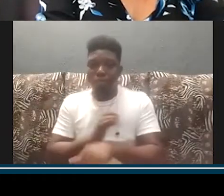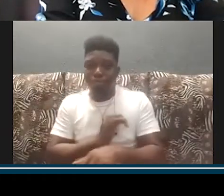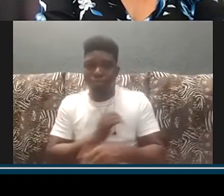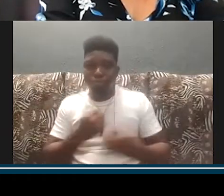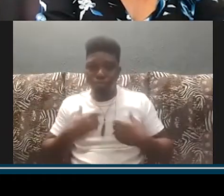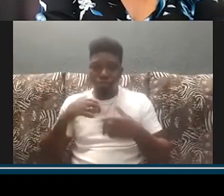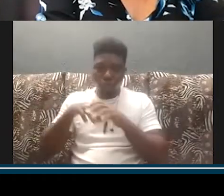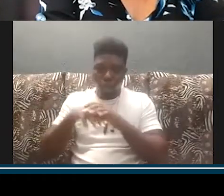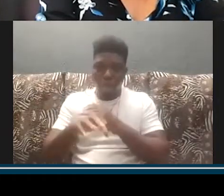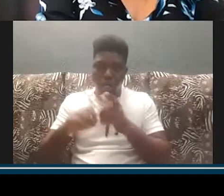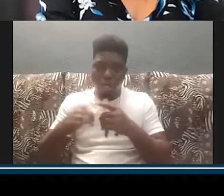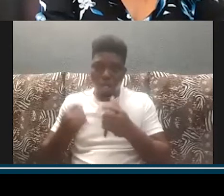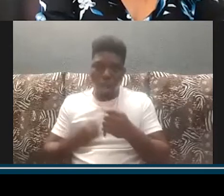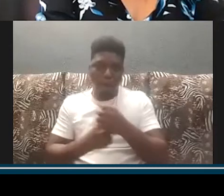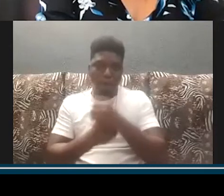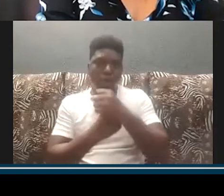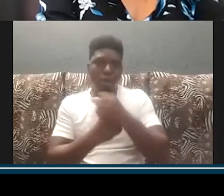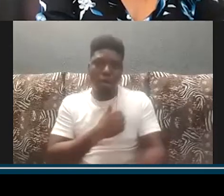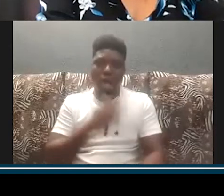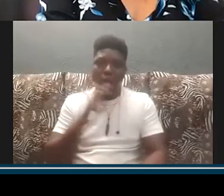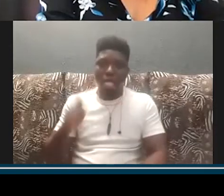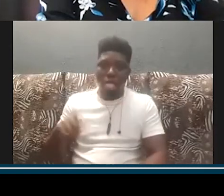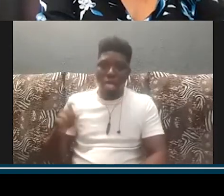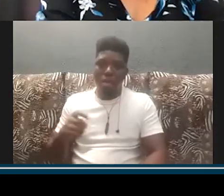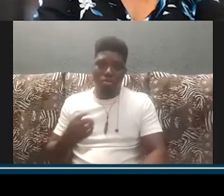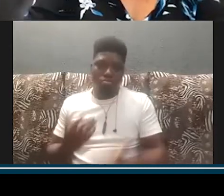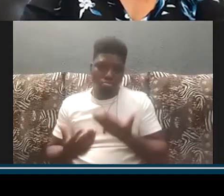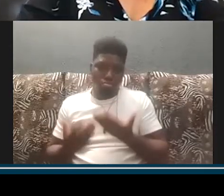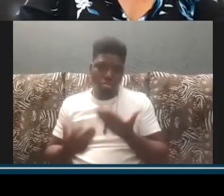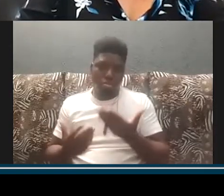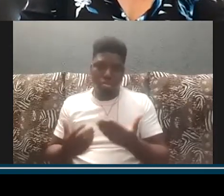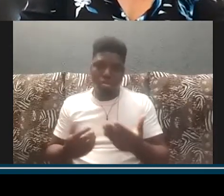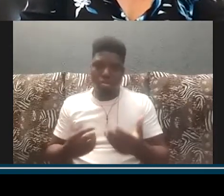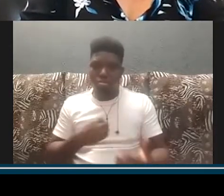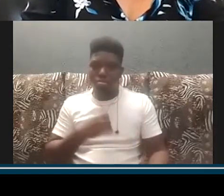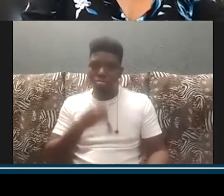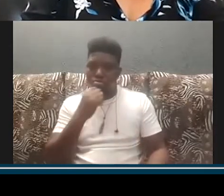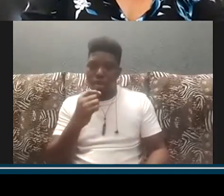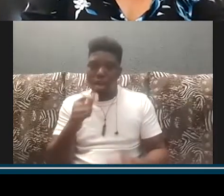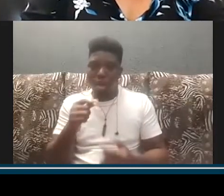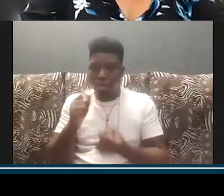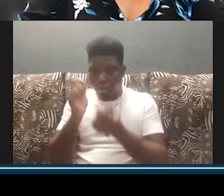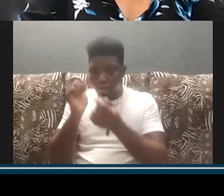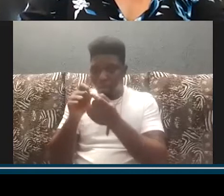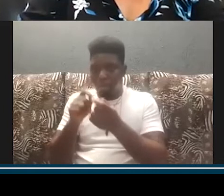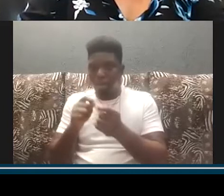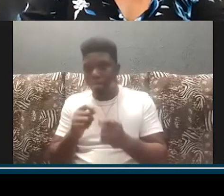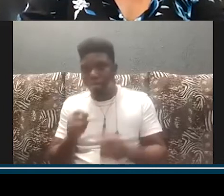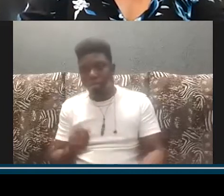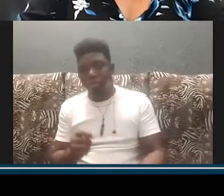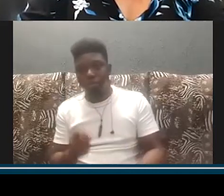need. Maybe I'm not exactly hitting on the question you're wanting to explore. Yeah,